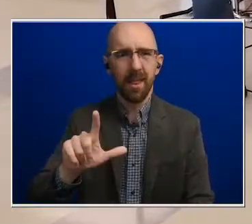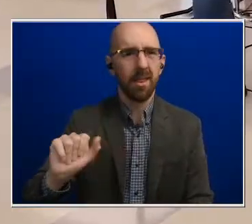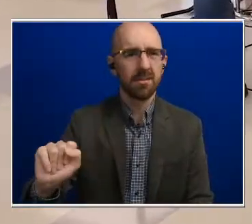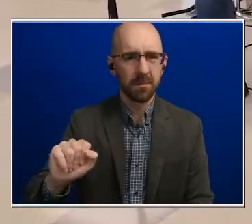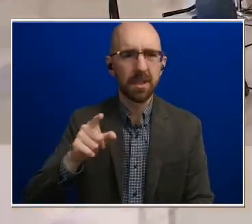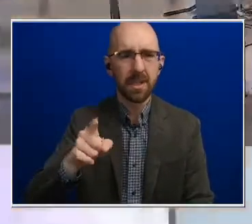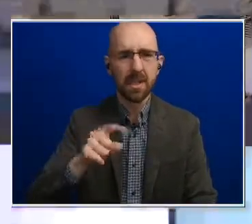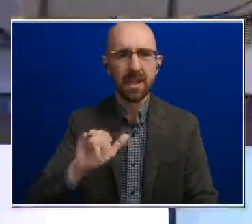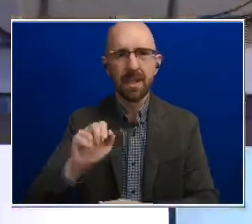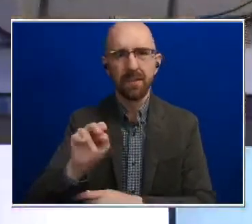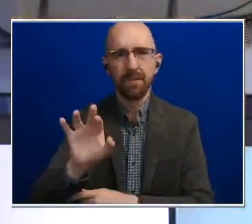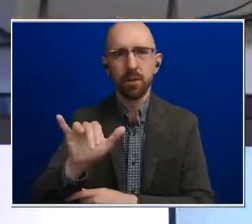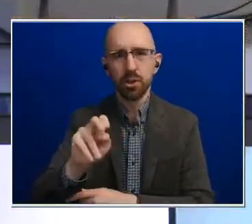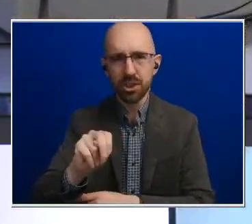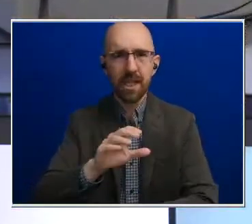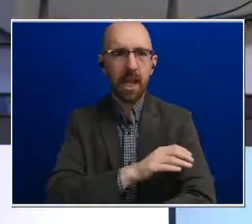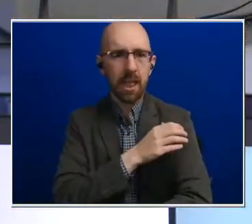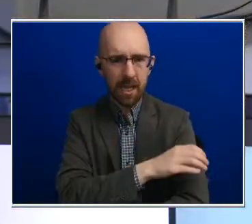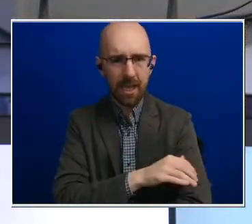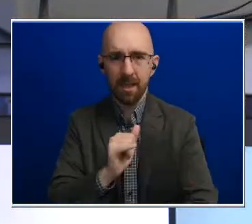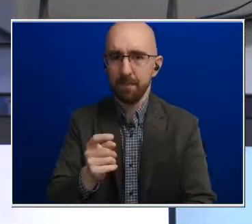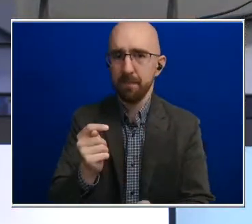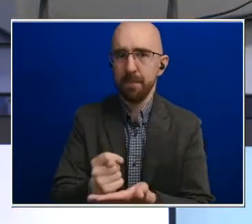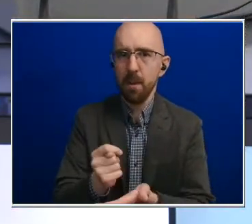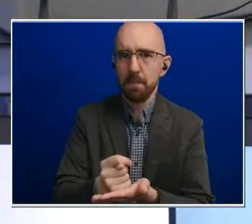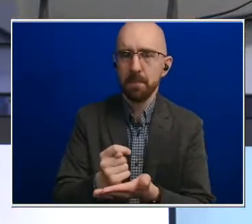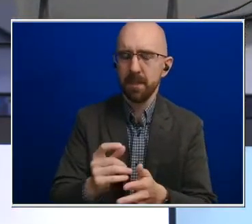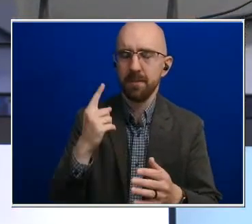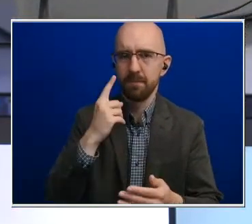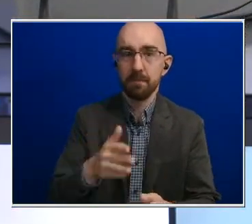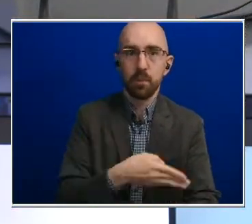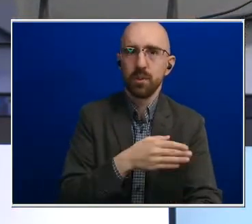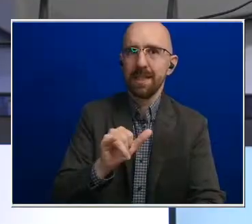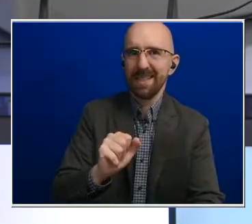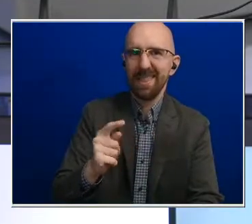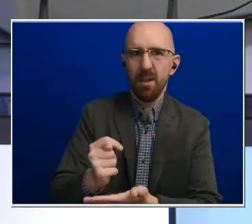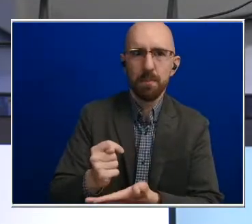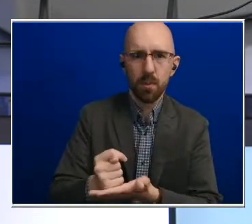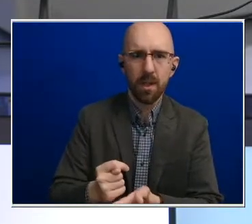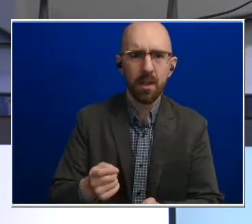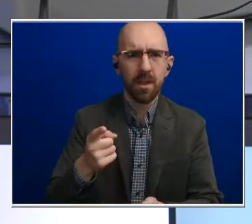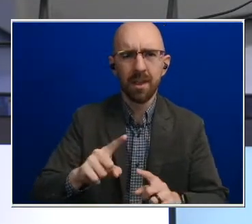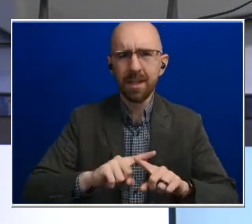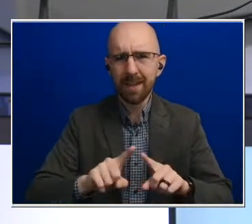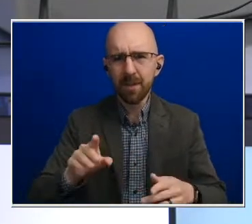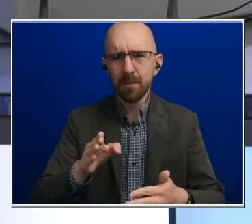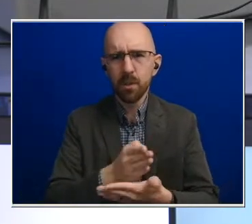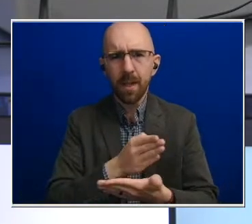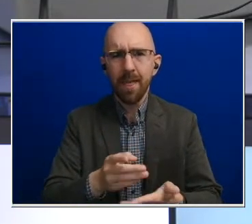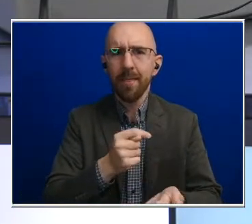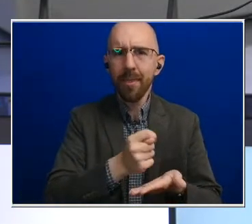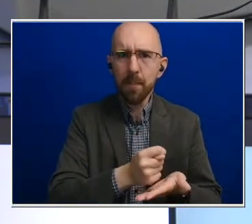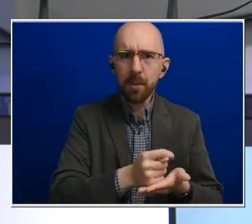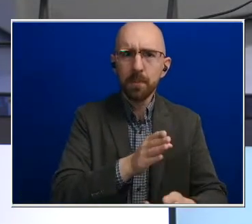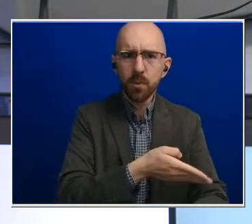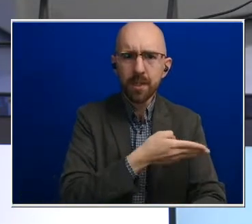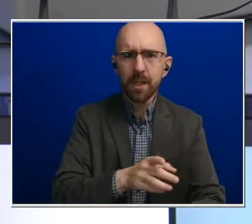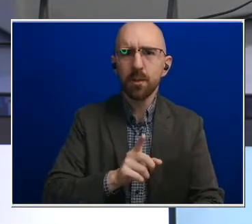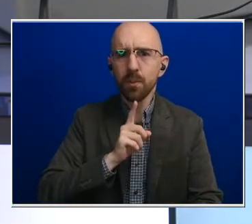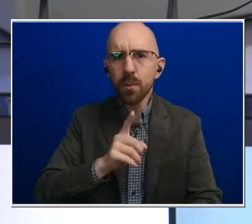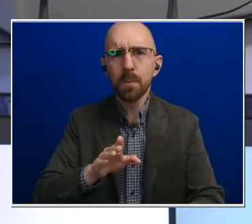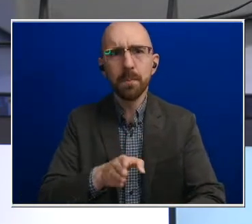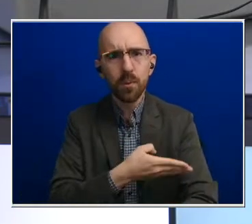music is therapeutic for patients, but Dr. Lapping, there's a difference between therapeutic music and true musical